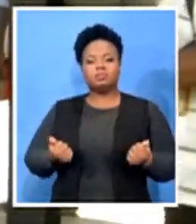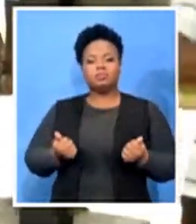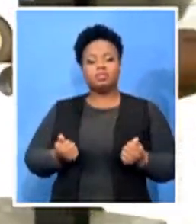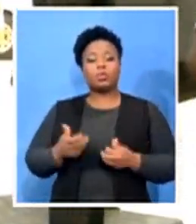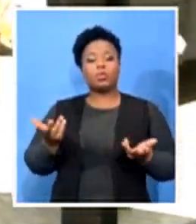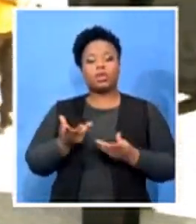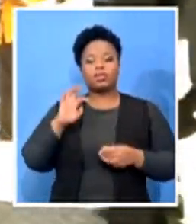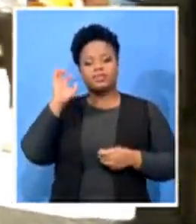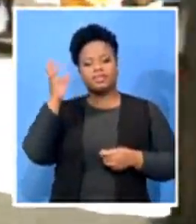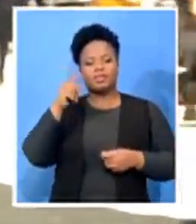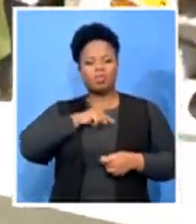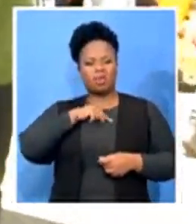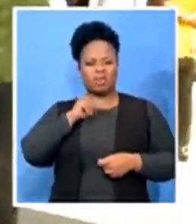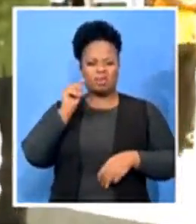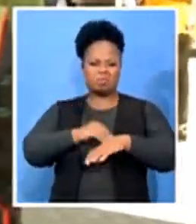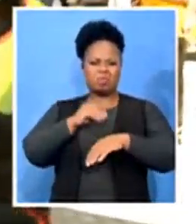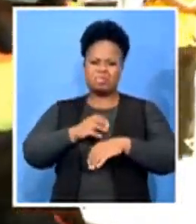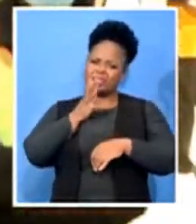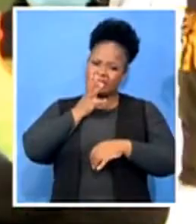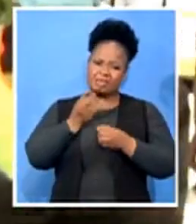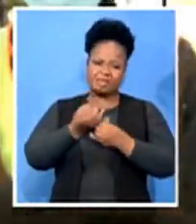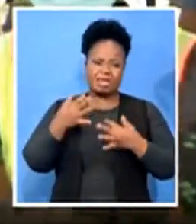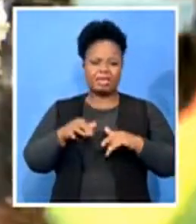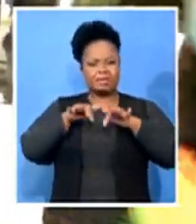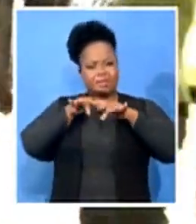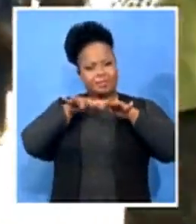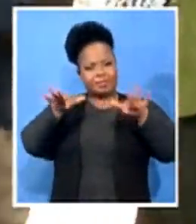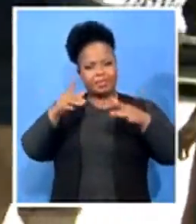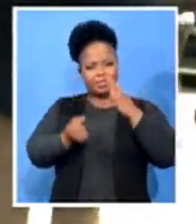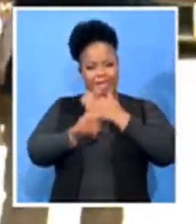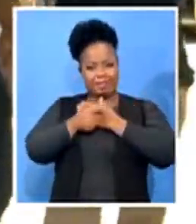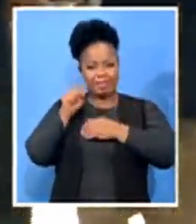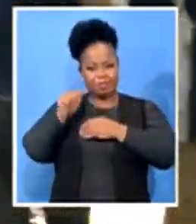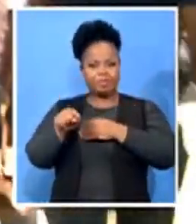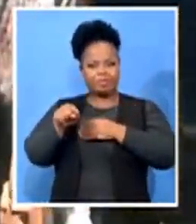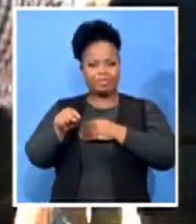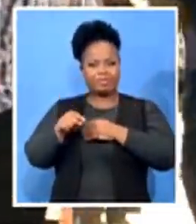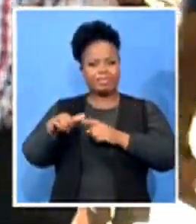infections are coming from this area.